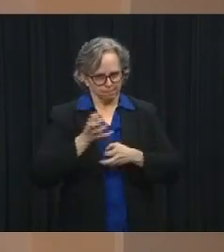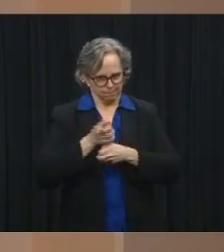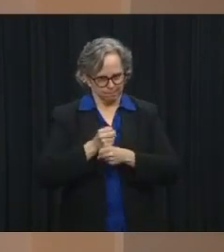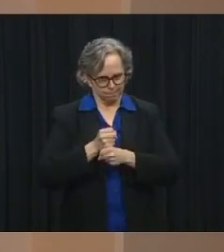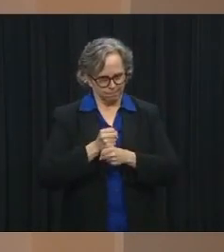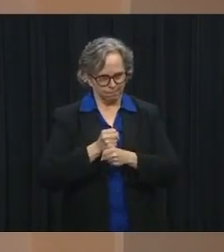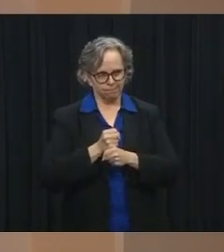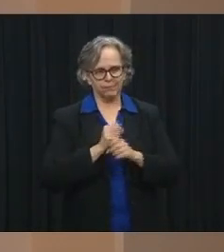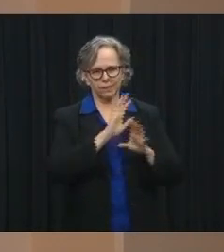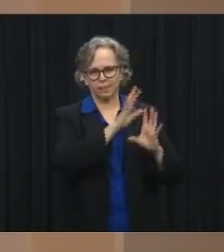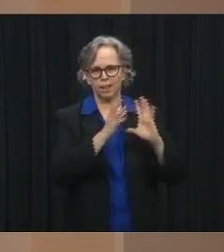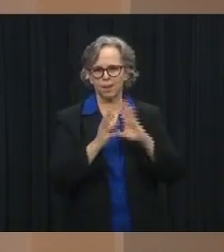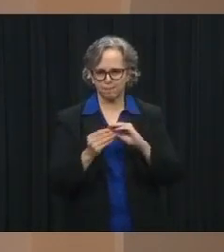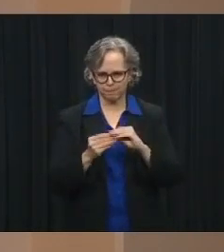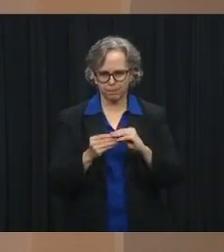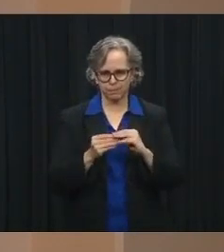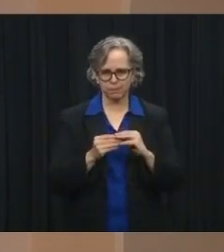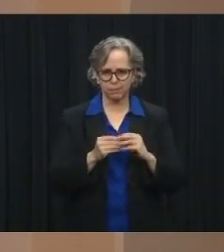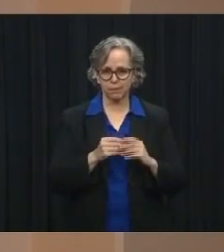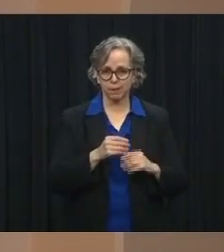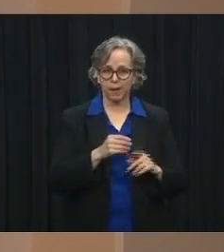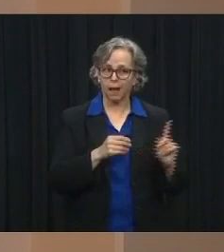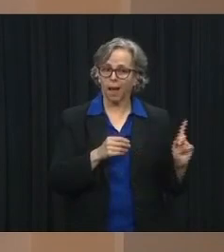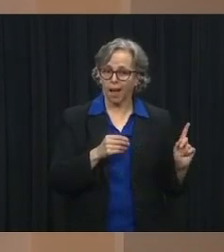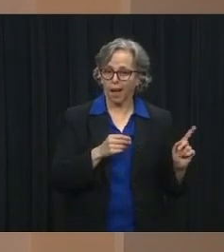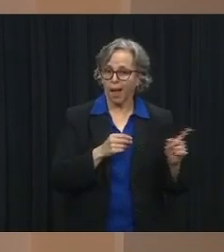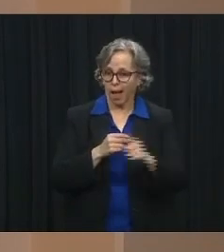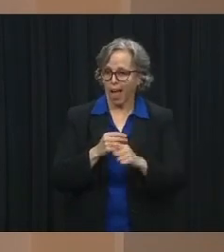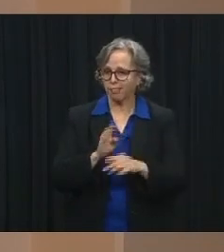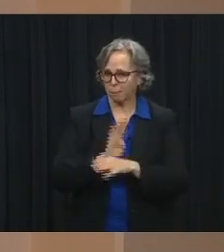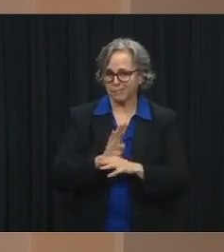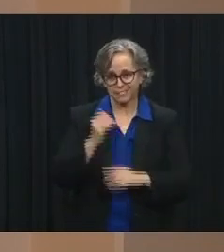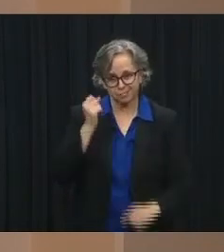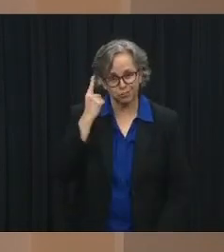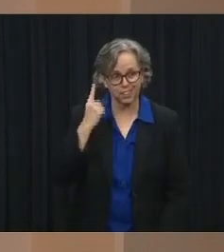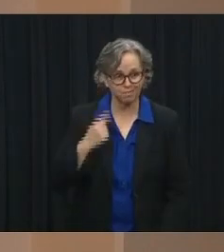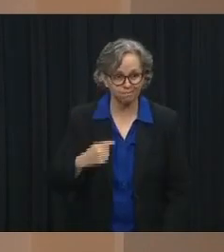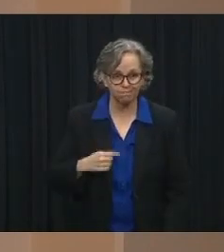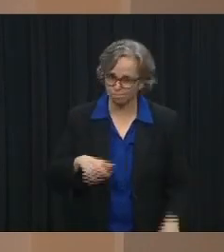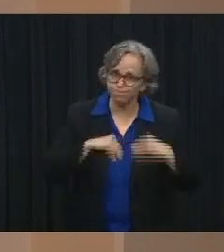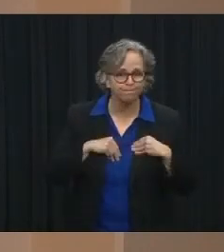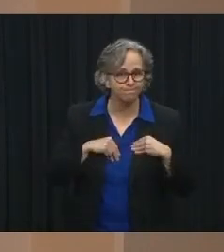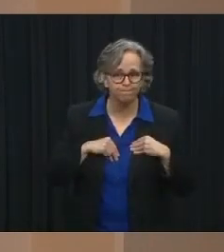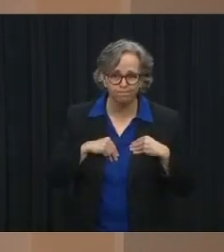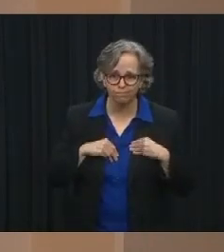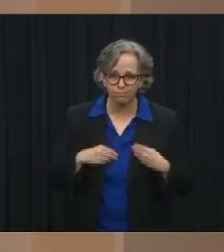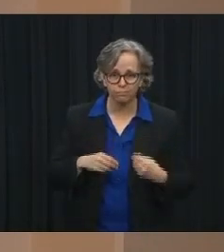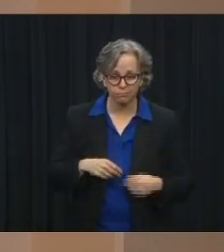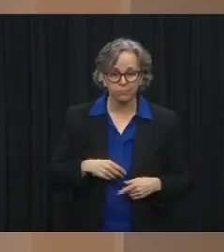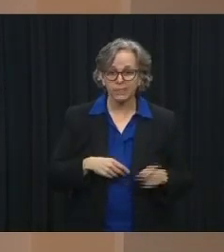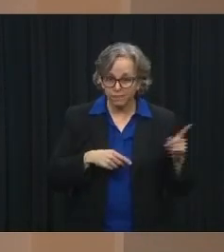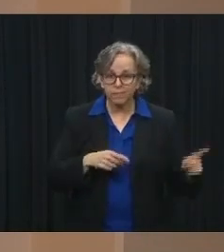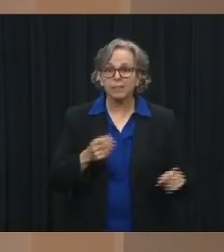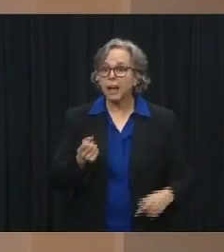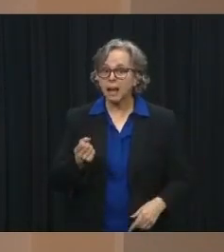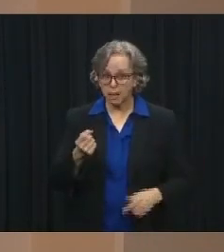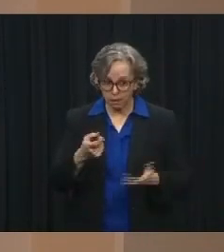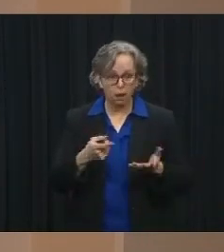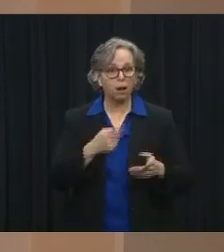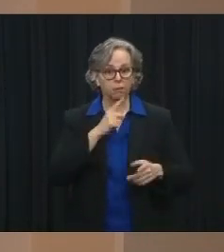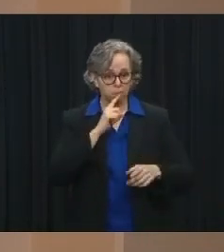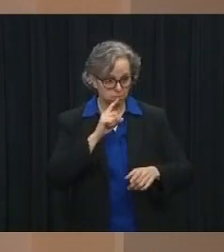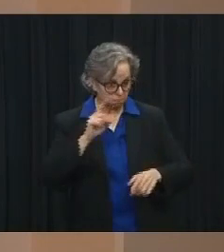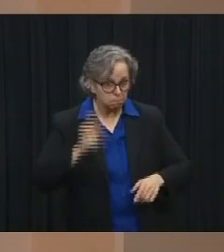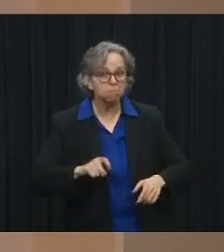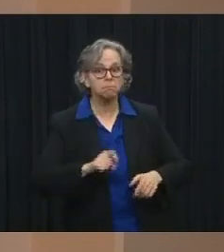outlined in the governor's executive order, if they are an essential business, they have to operate in a safe and